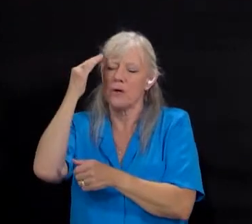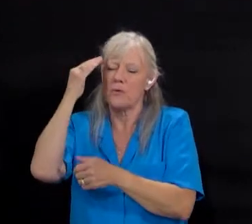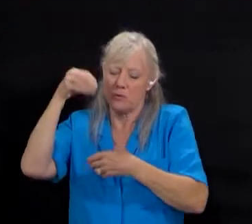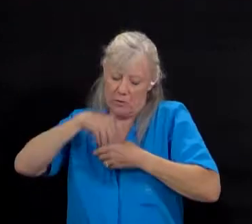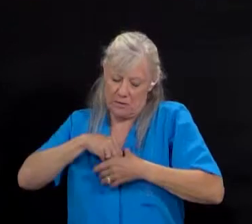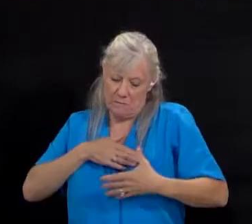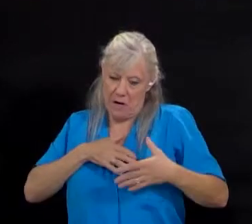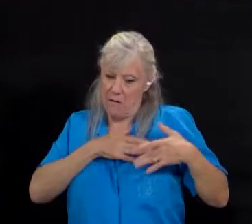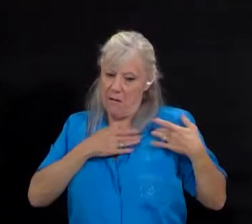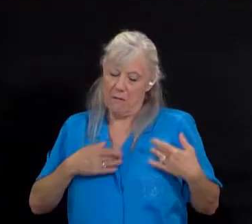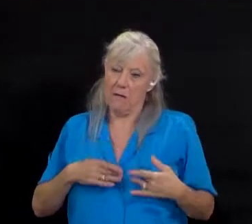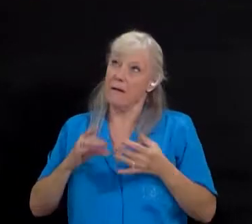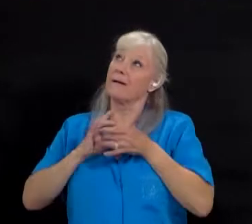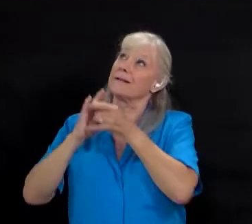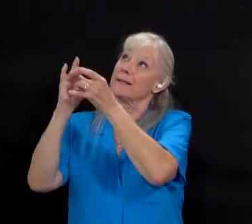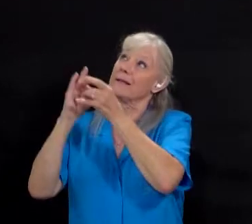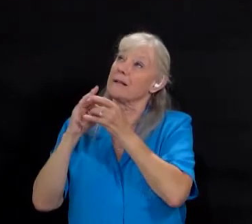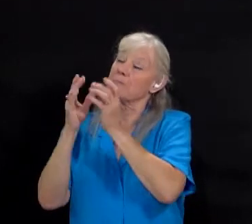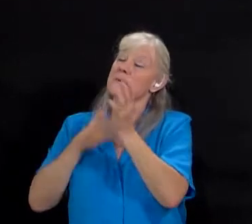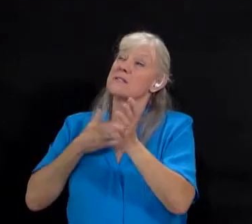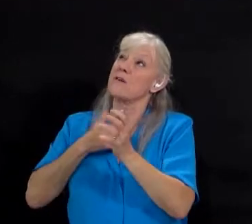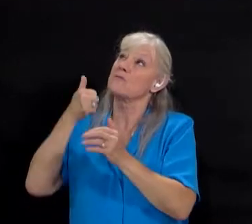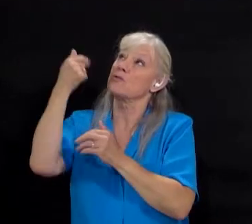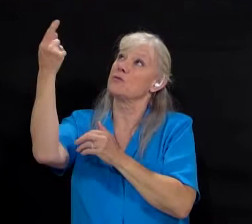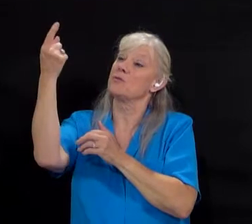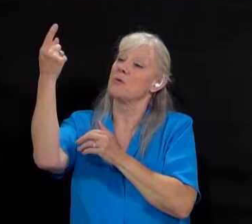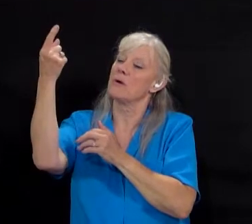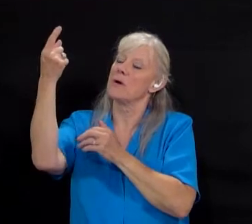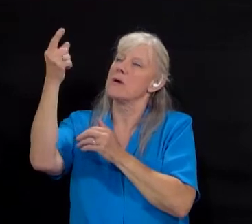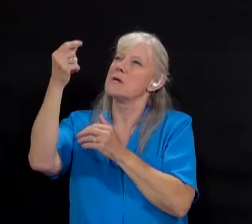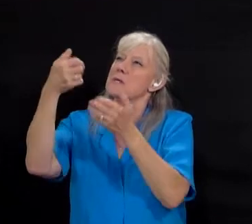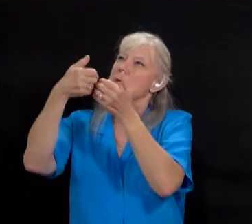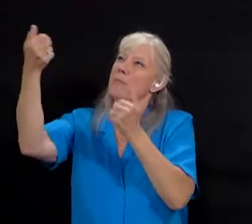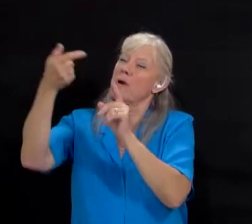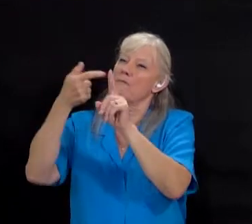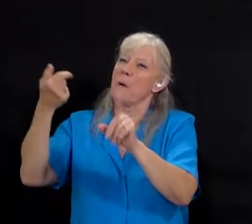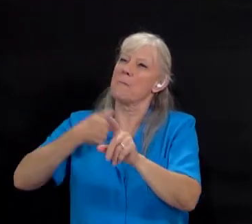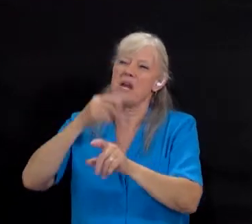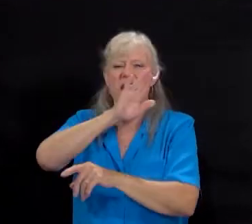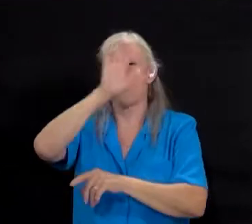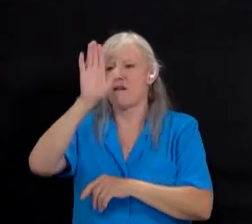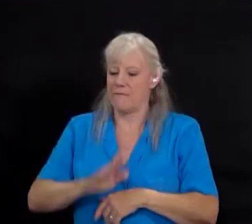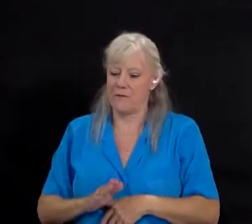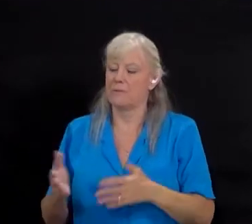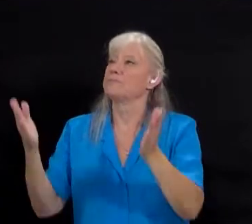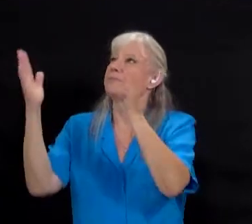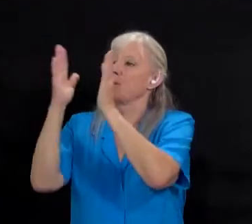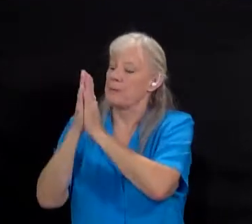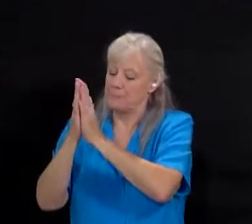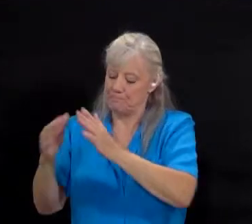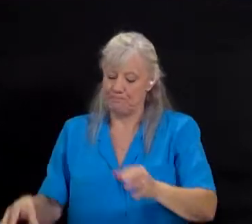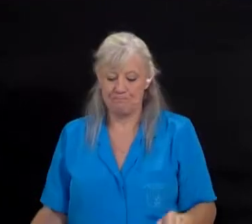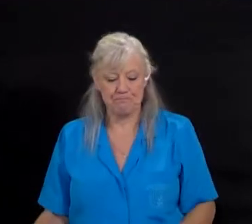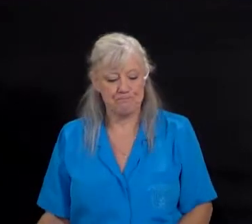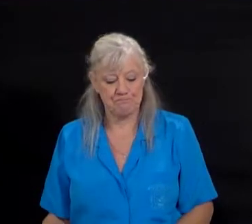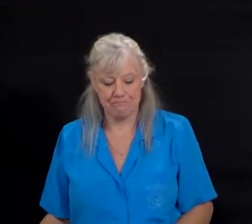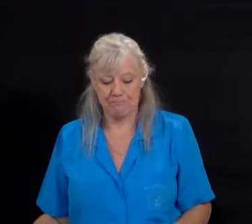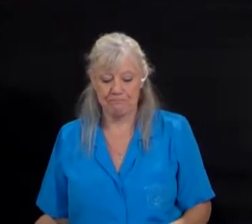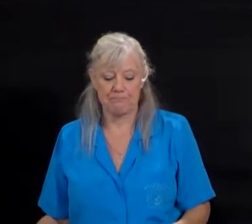there and unite myself wholly to you. Never permit me to be separated from you. Amen.